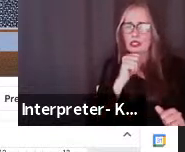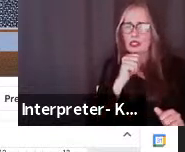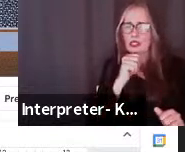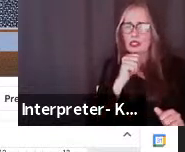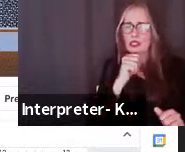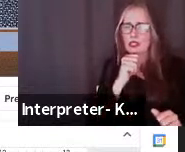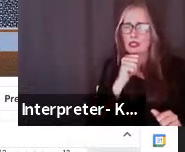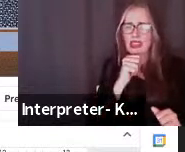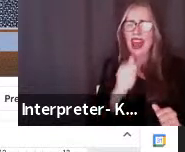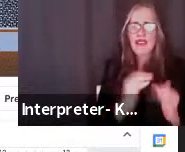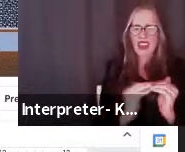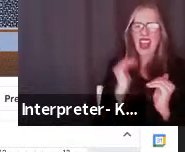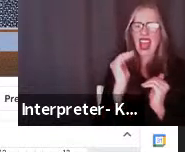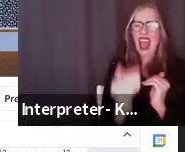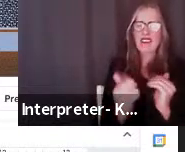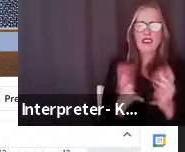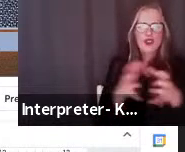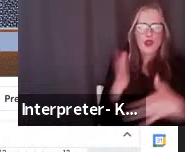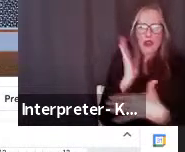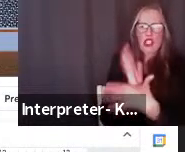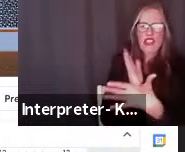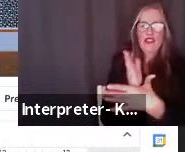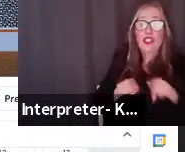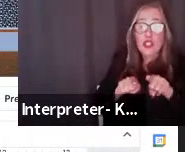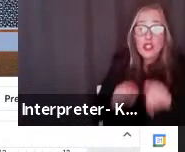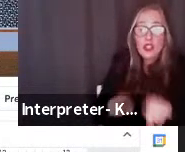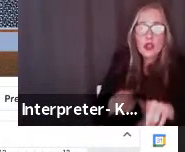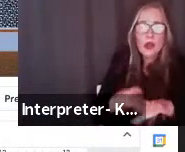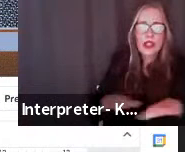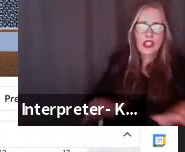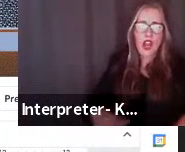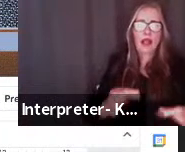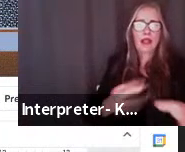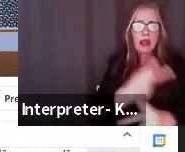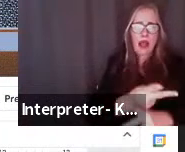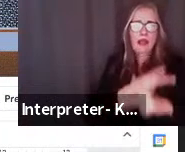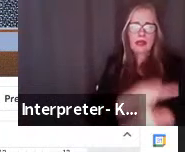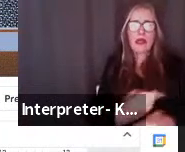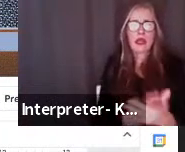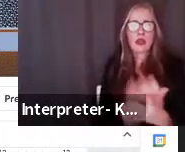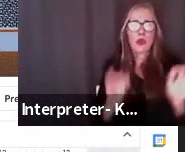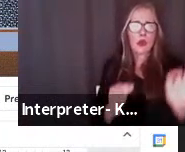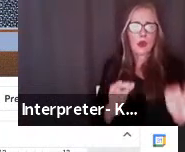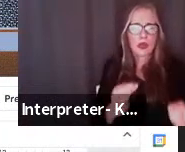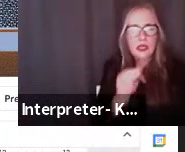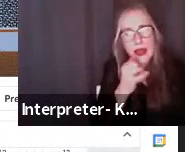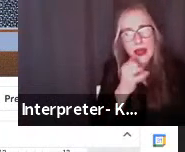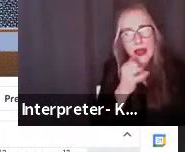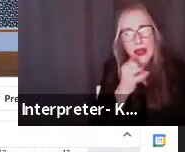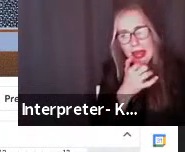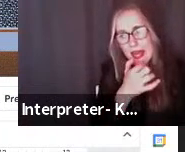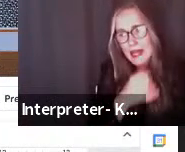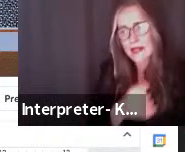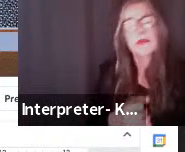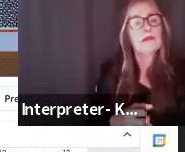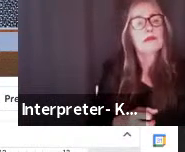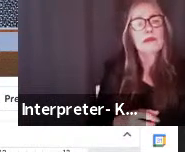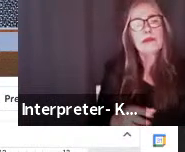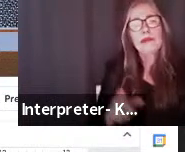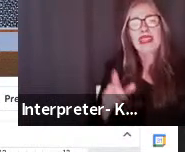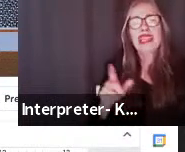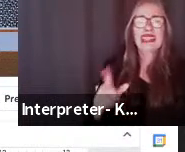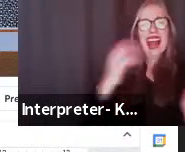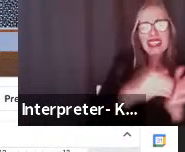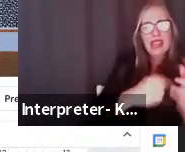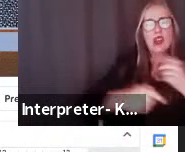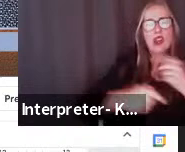elevated level of interference with their child custody through different types of courts disparate impact by race again i want to